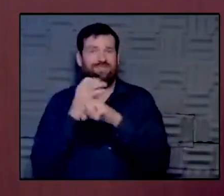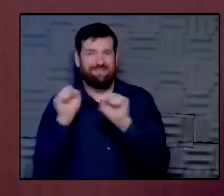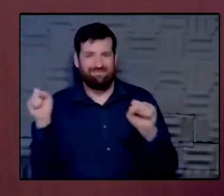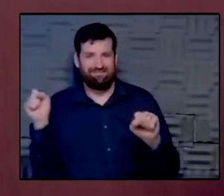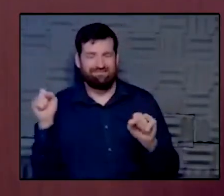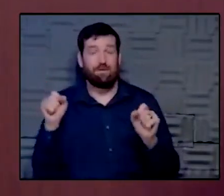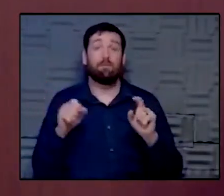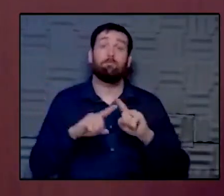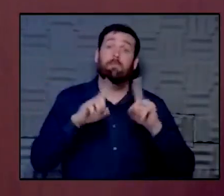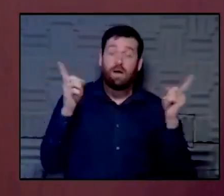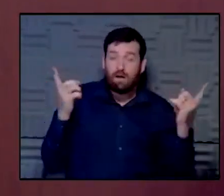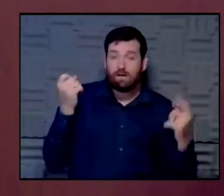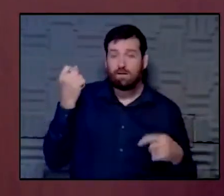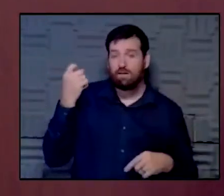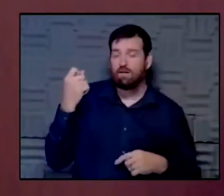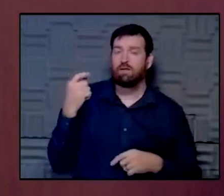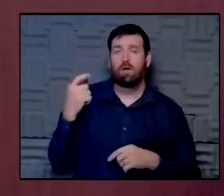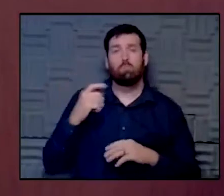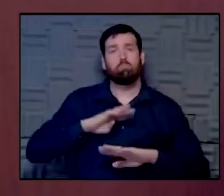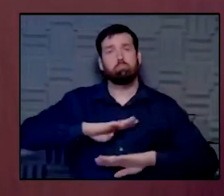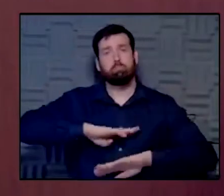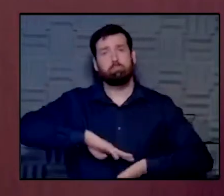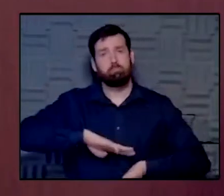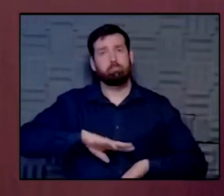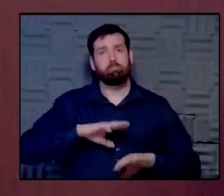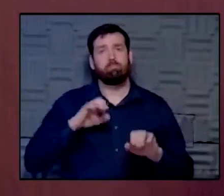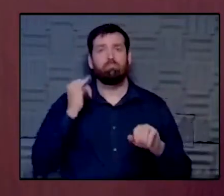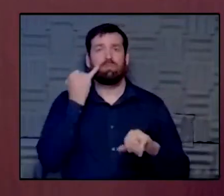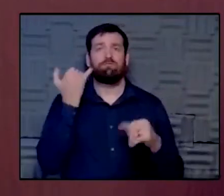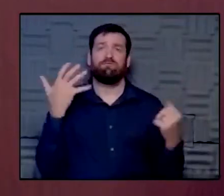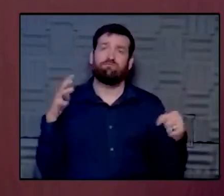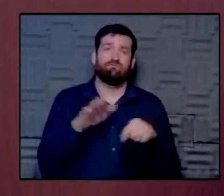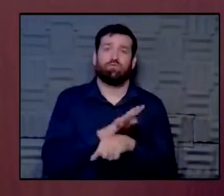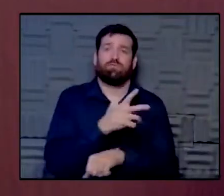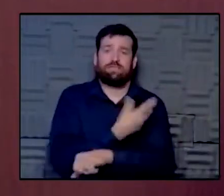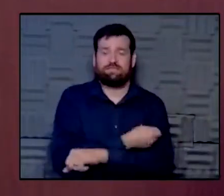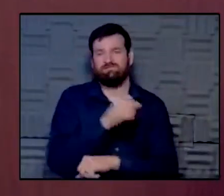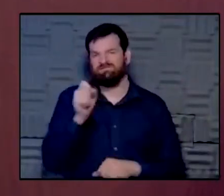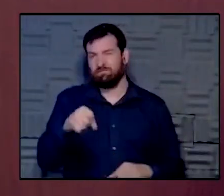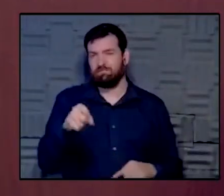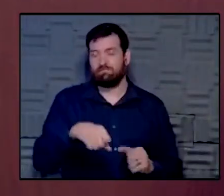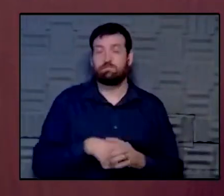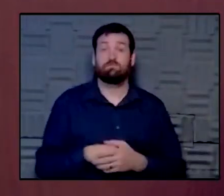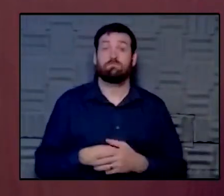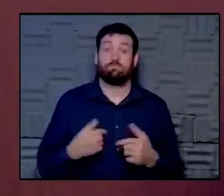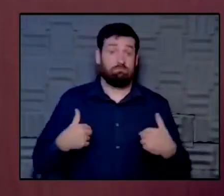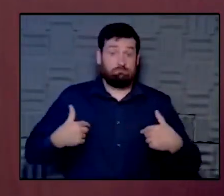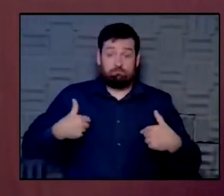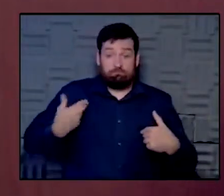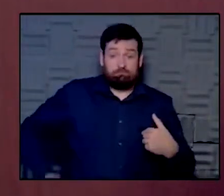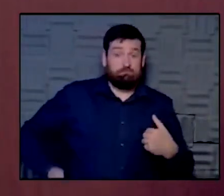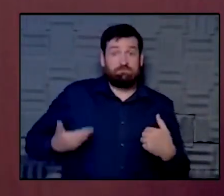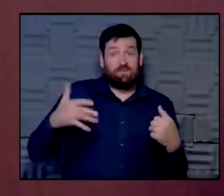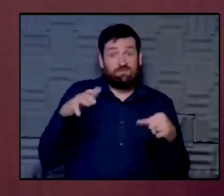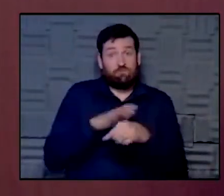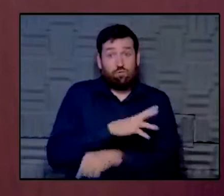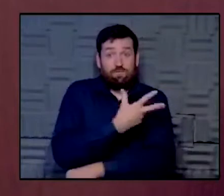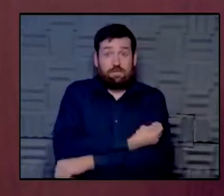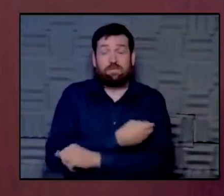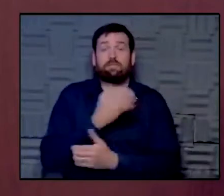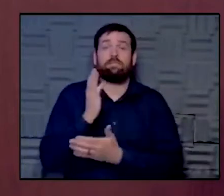indoors, but have some comfort level with being fully vaccinated. I think, and I am fully vaccinated, I still have